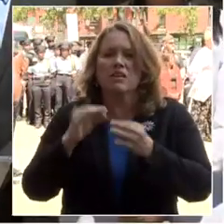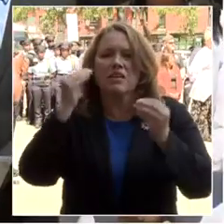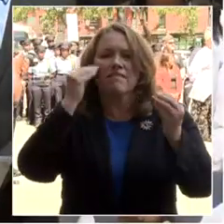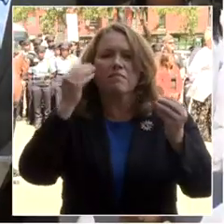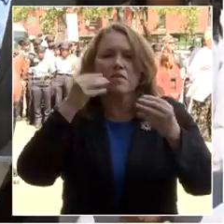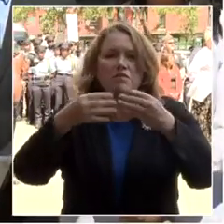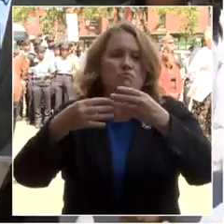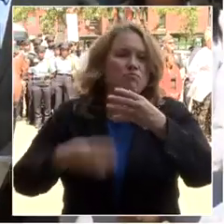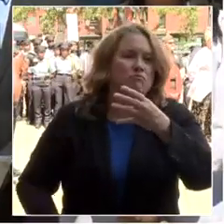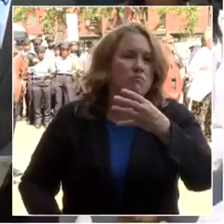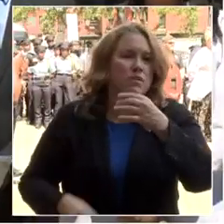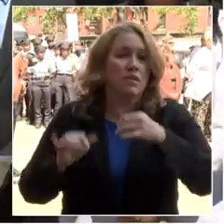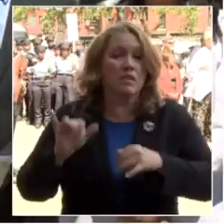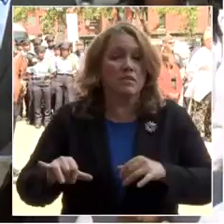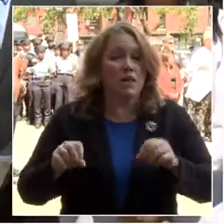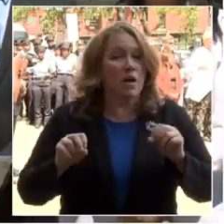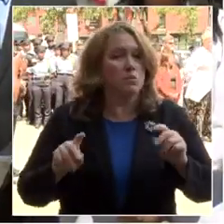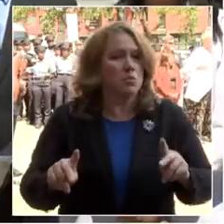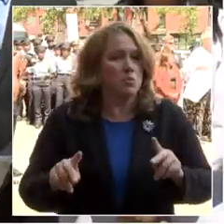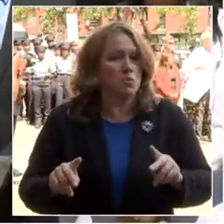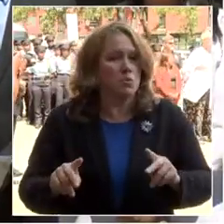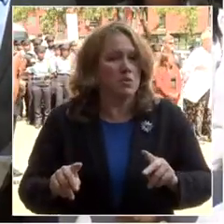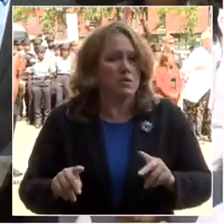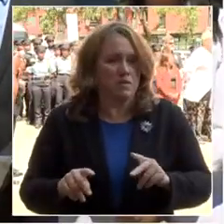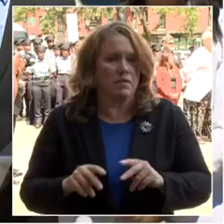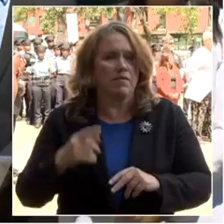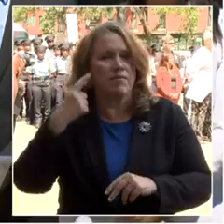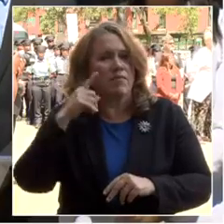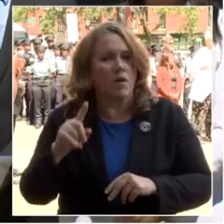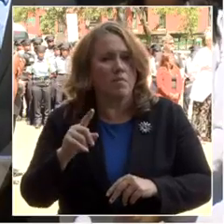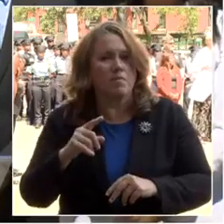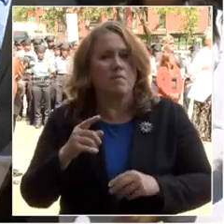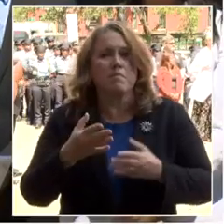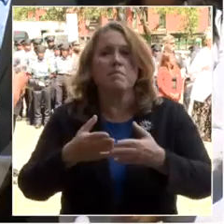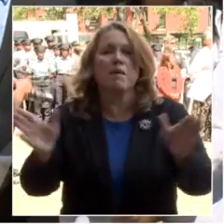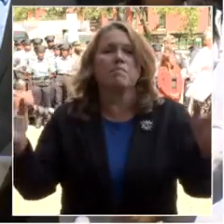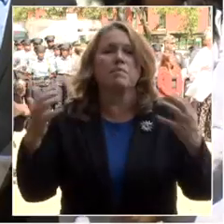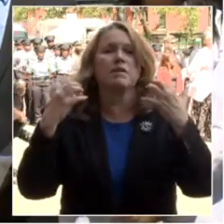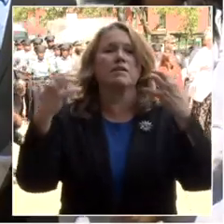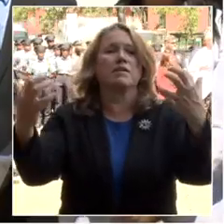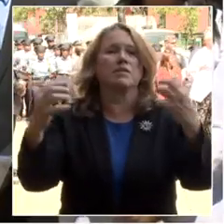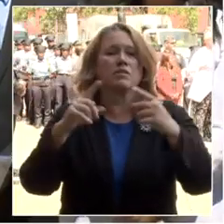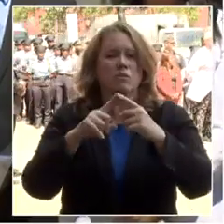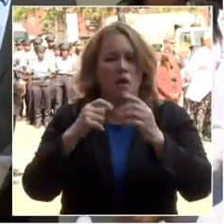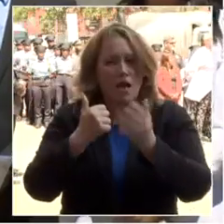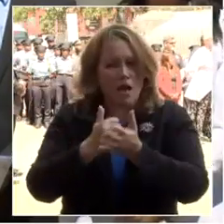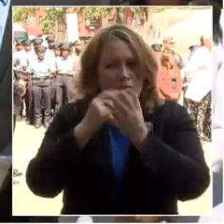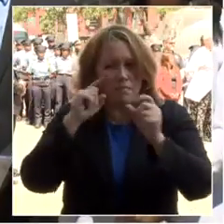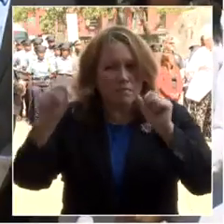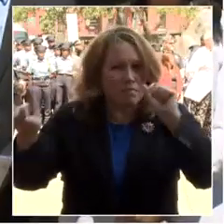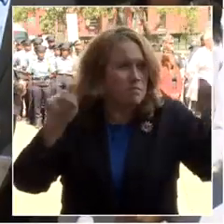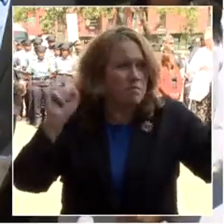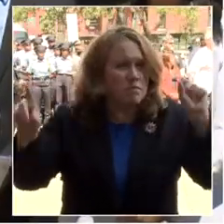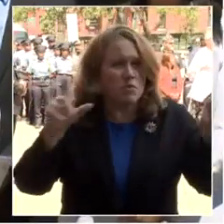This is an opportunity for the public to help identify this individual.